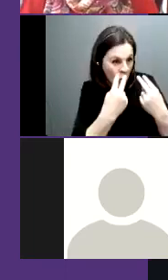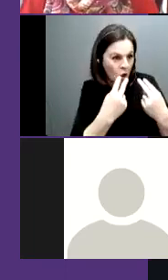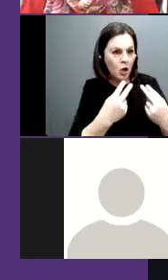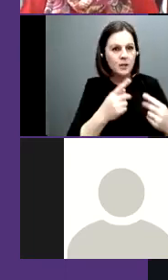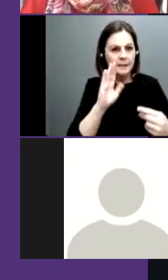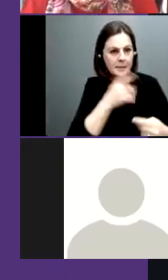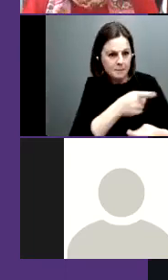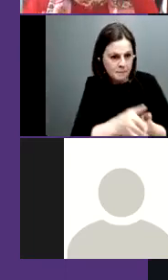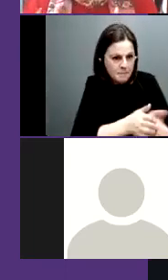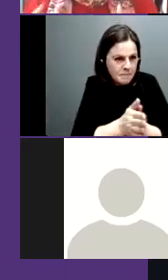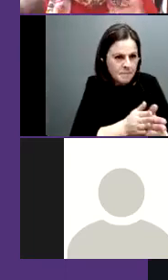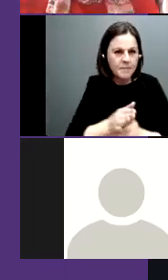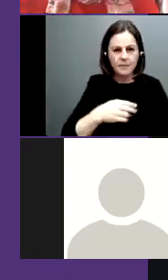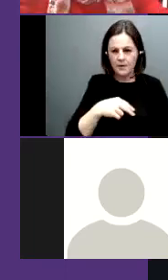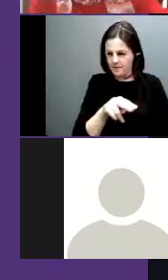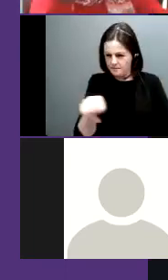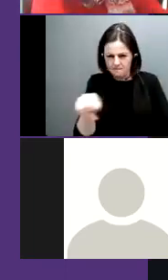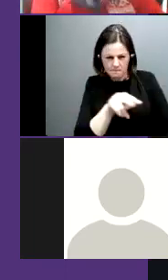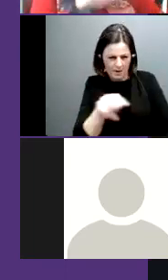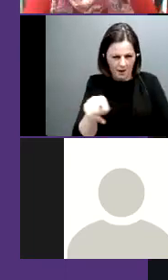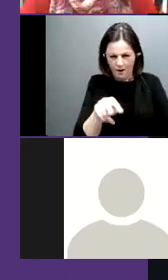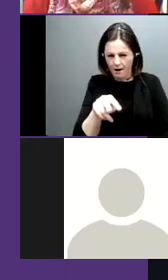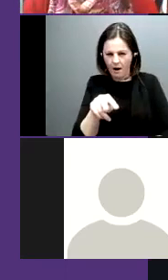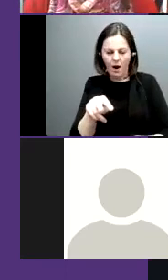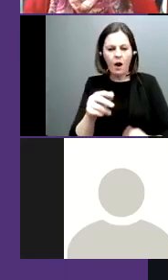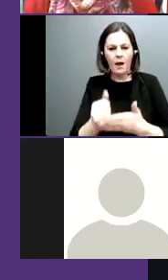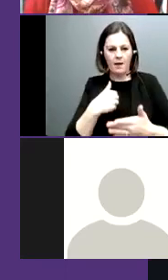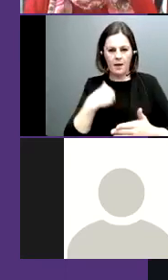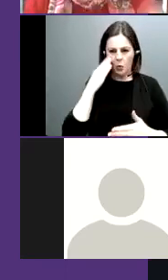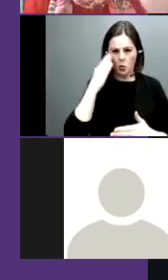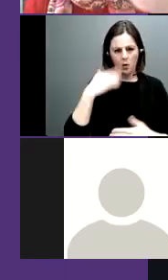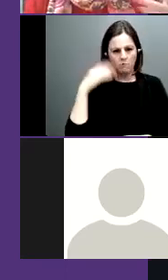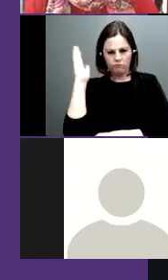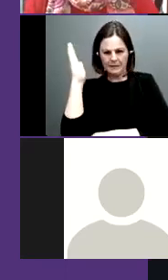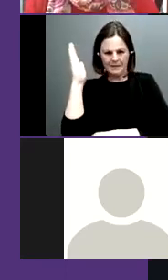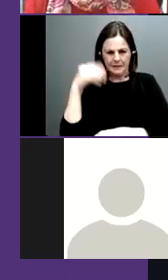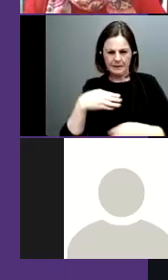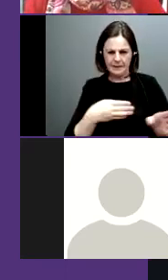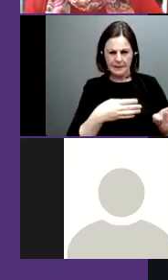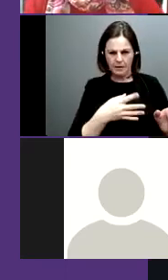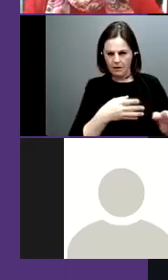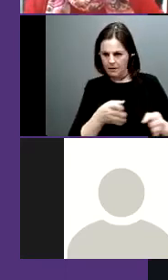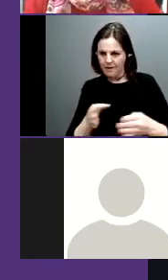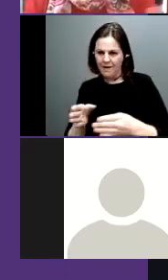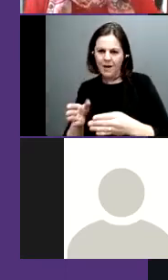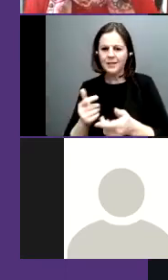right direction? I would, make eye contact with people. I would ask questions of individuals. I